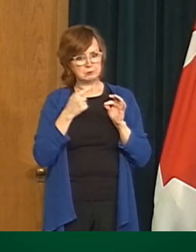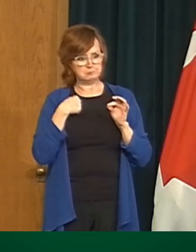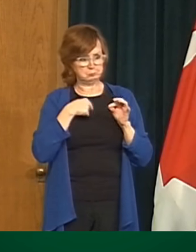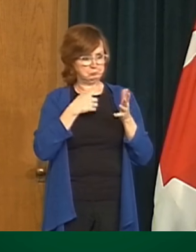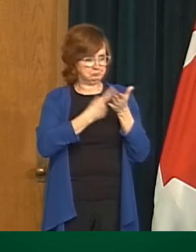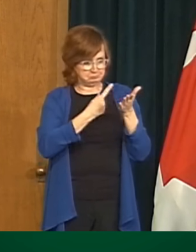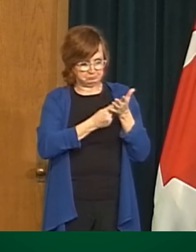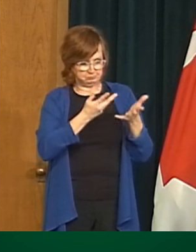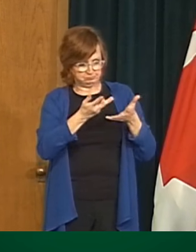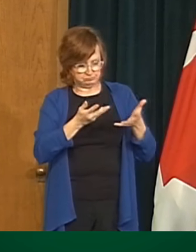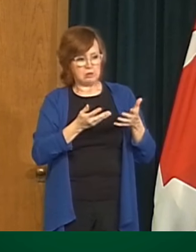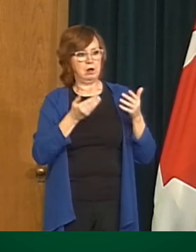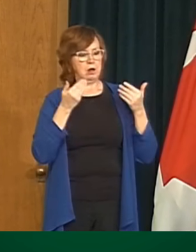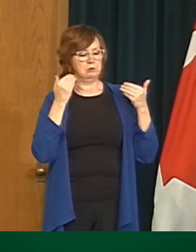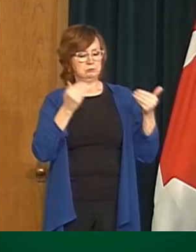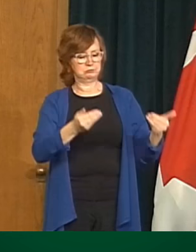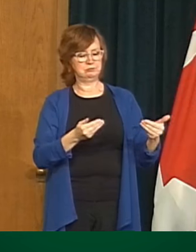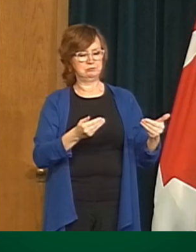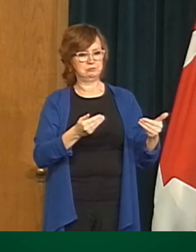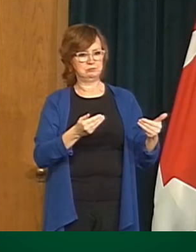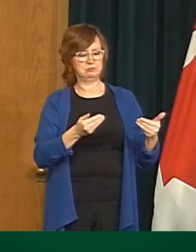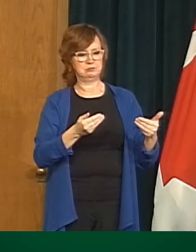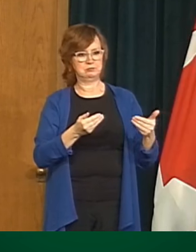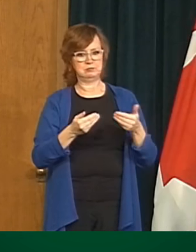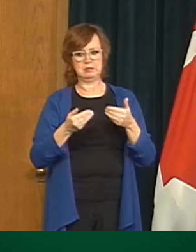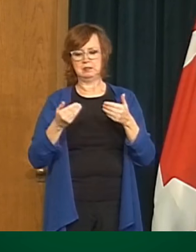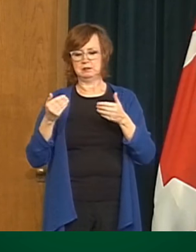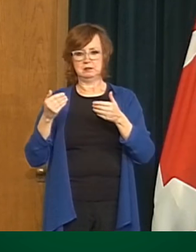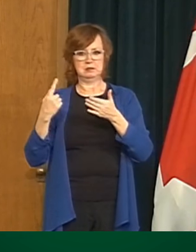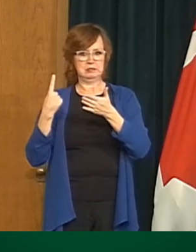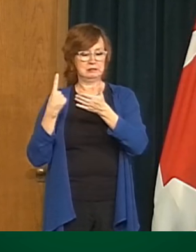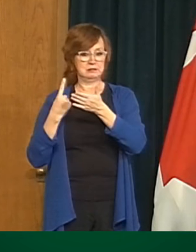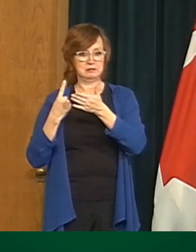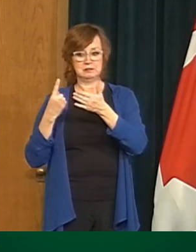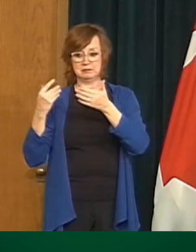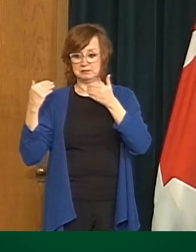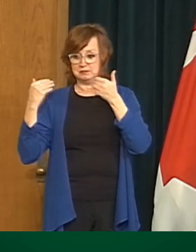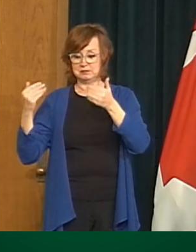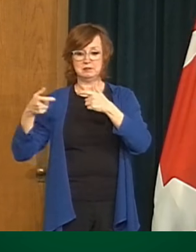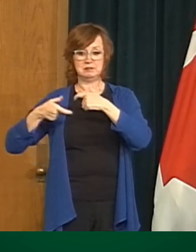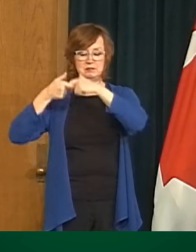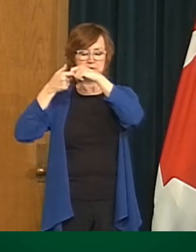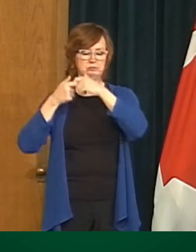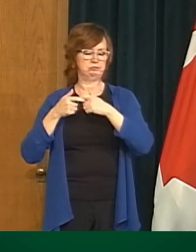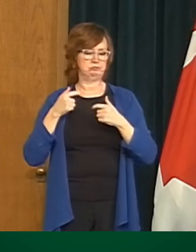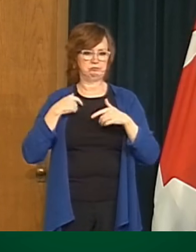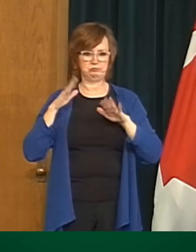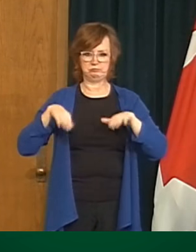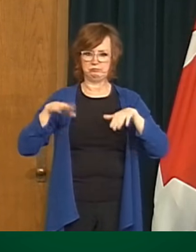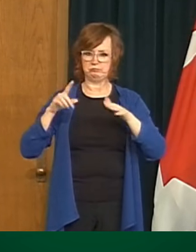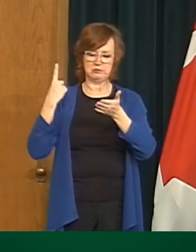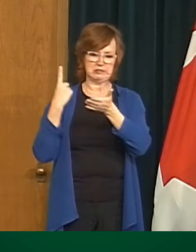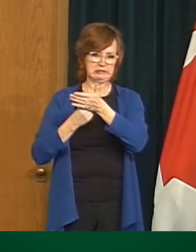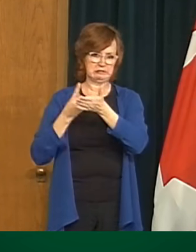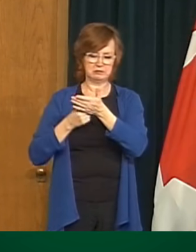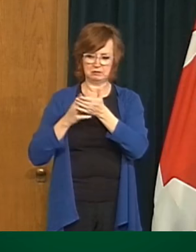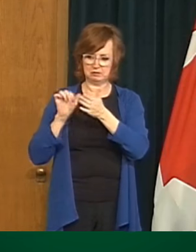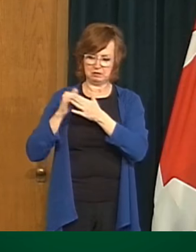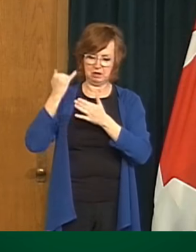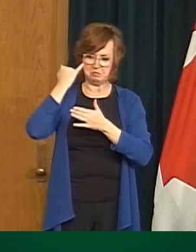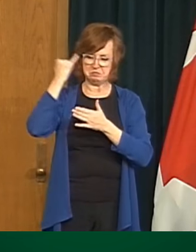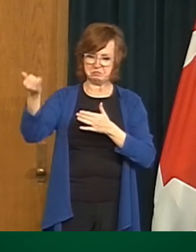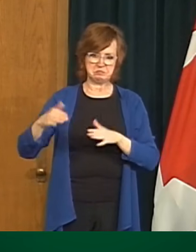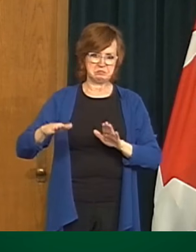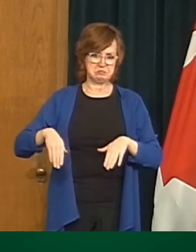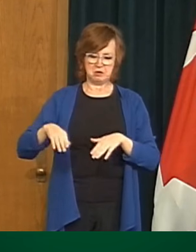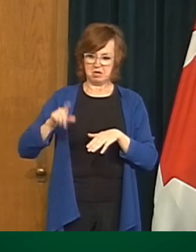to have a look at those estimates. And so I have not had a direct conversation with respect to